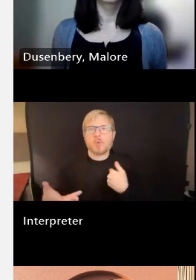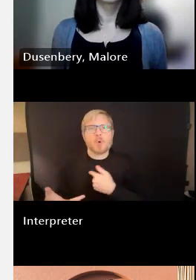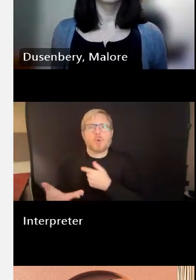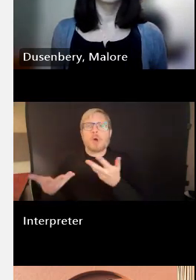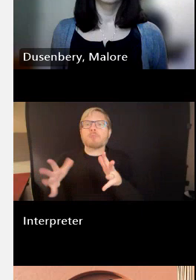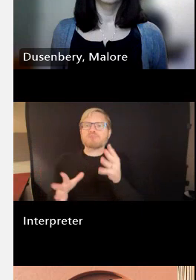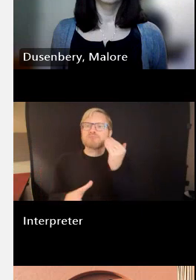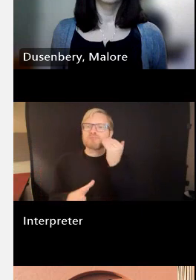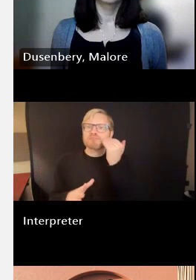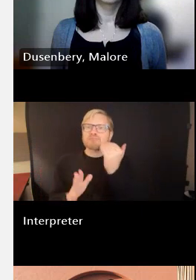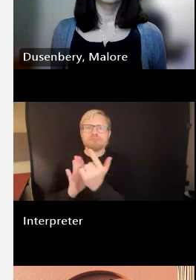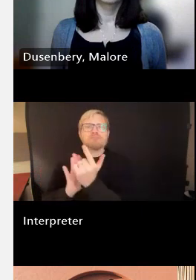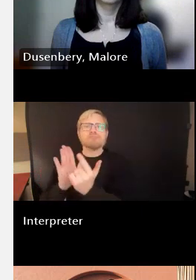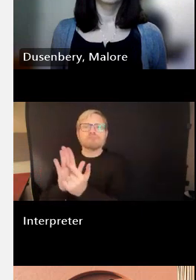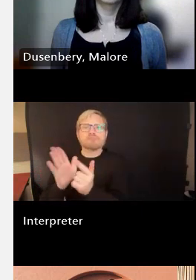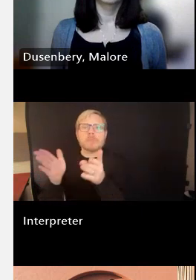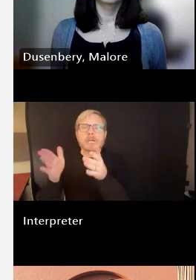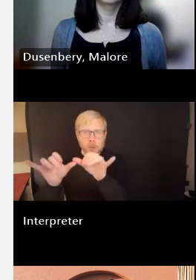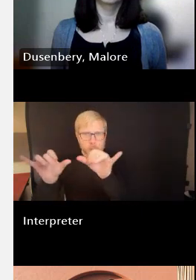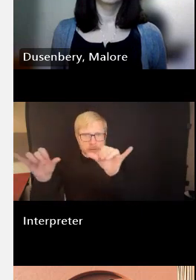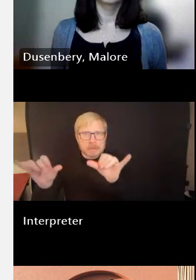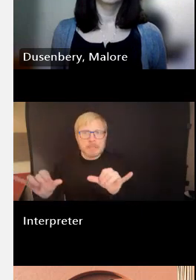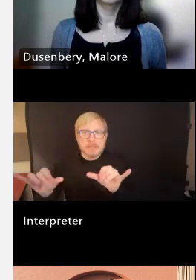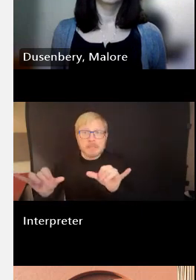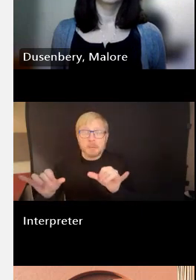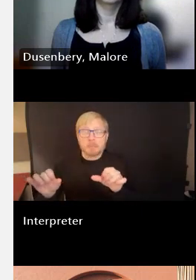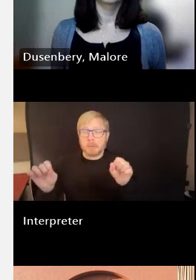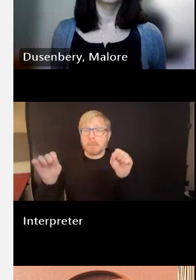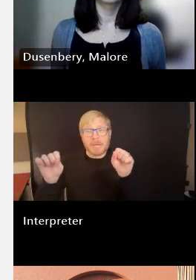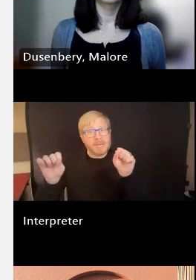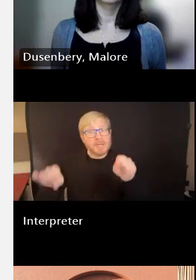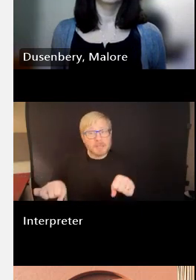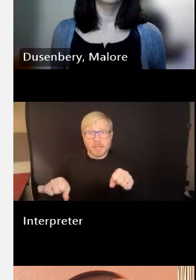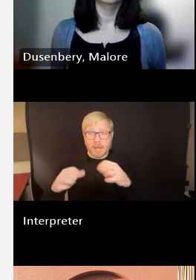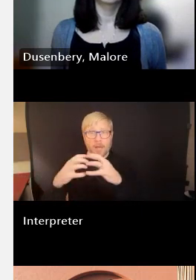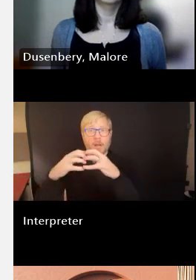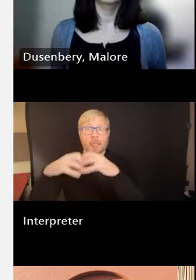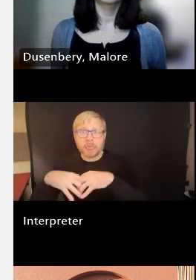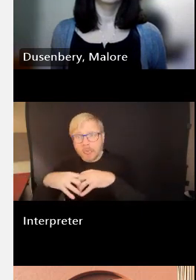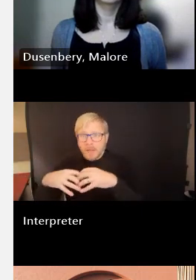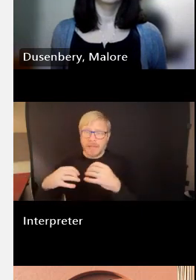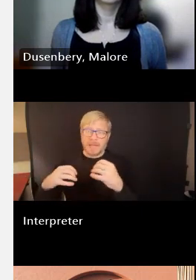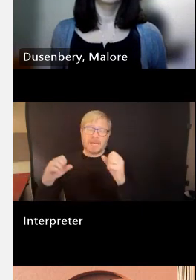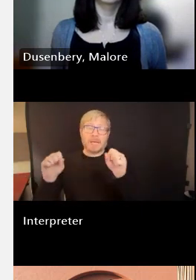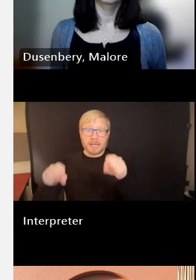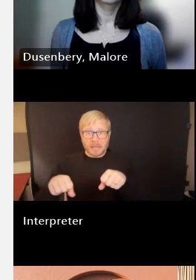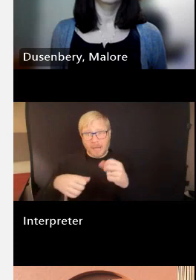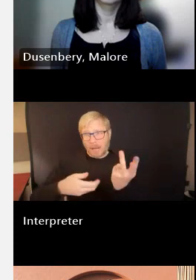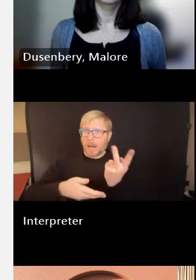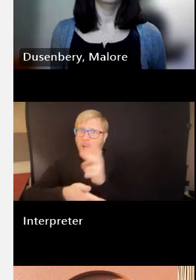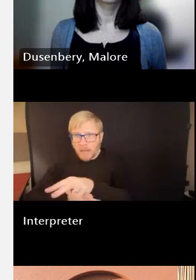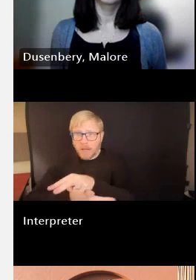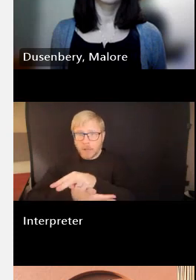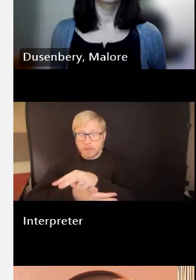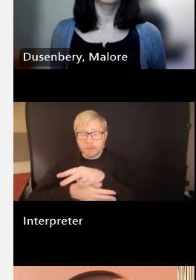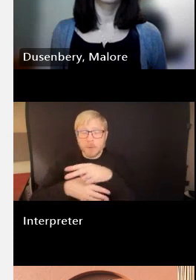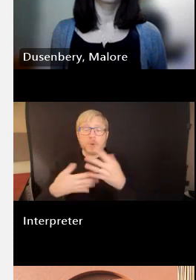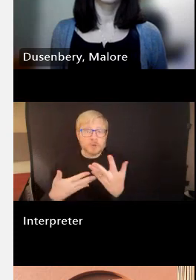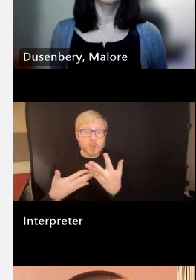or the formal systems may fail people. So we were very interested in exploring what alternatives